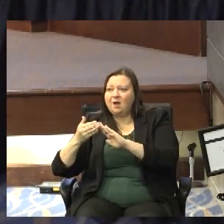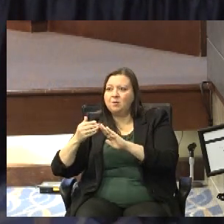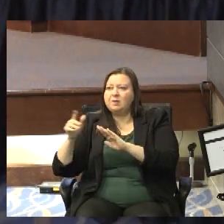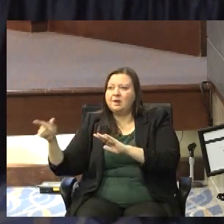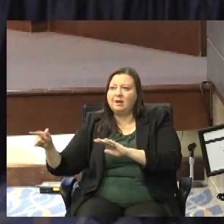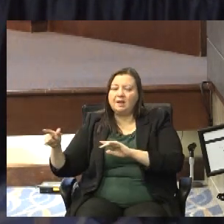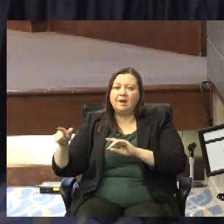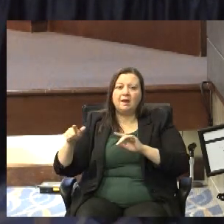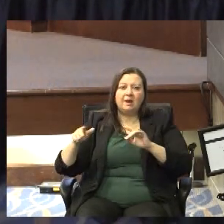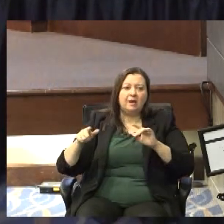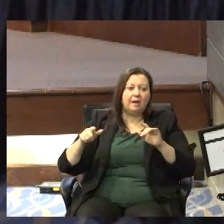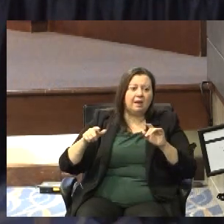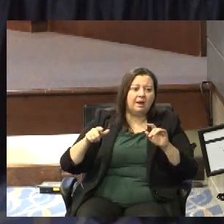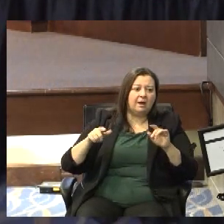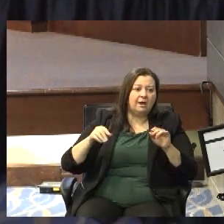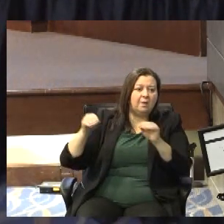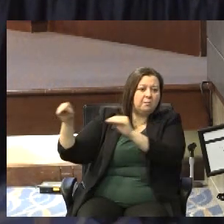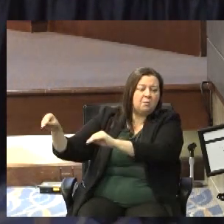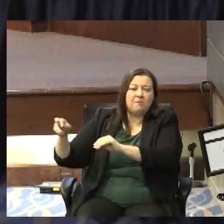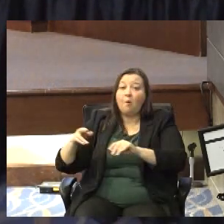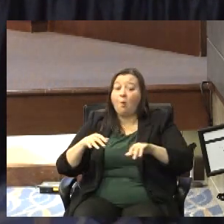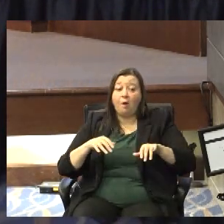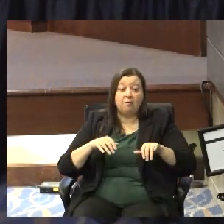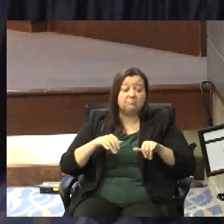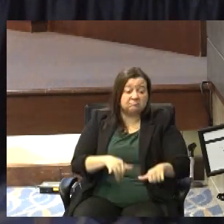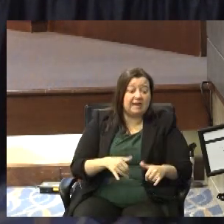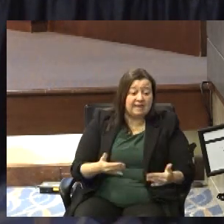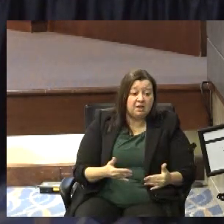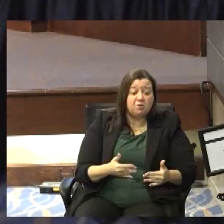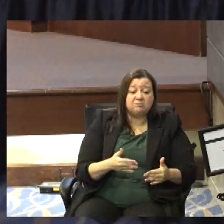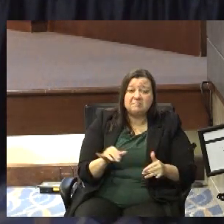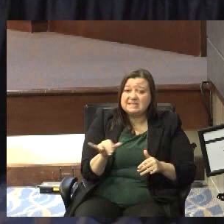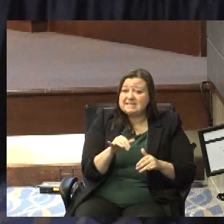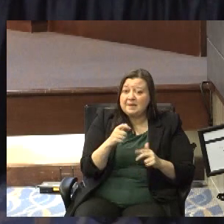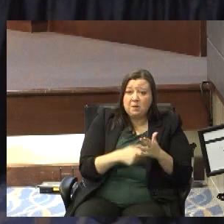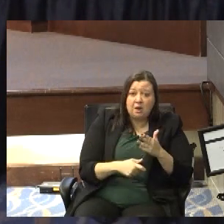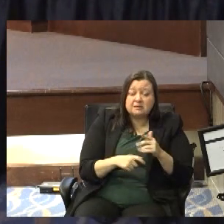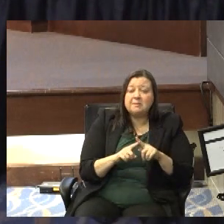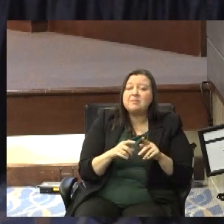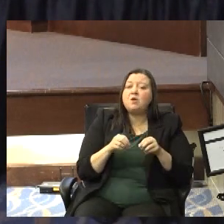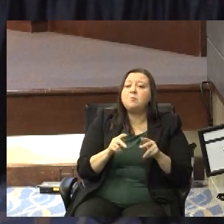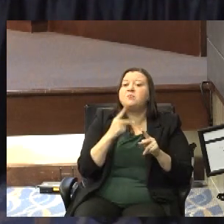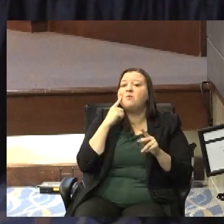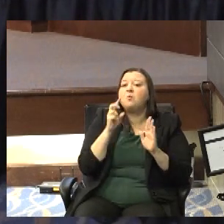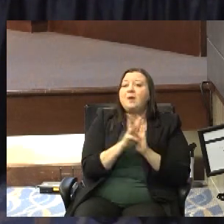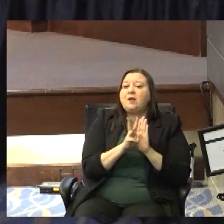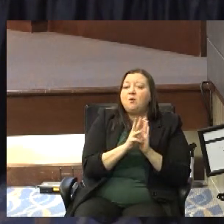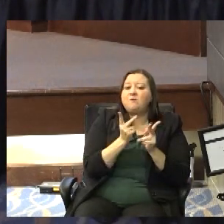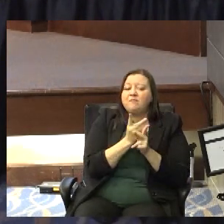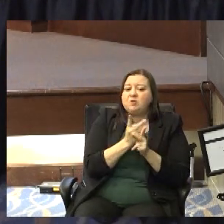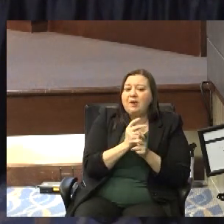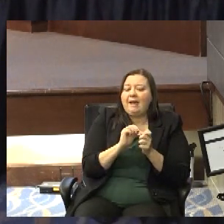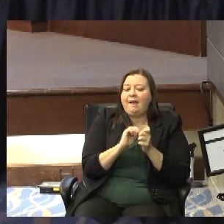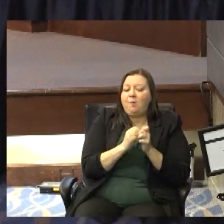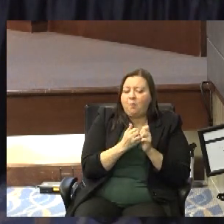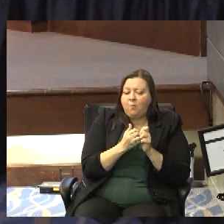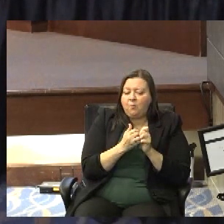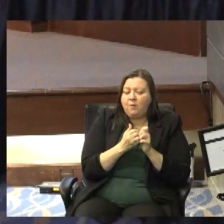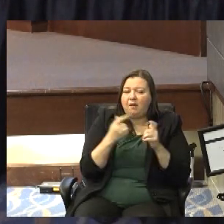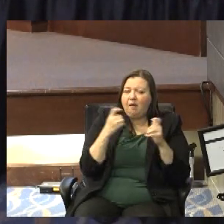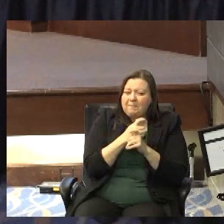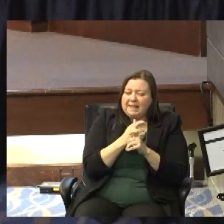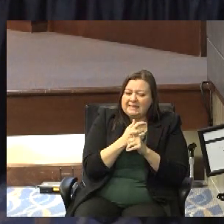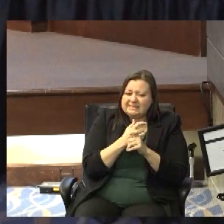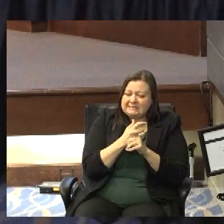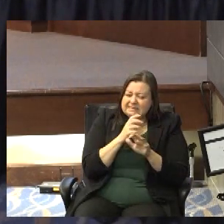going to levy in the combination of the MMD and the TERS. But the opportunity for Waco to figure out how to do this very complex